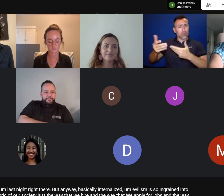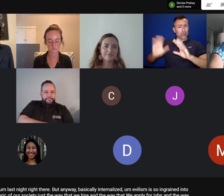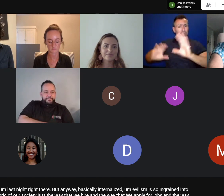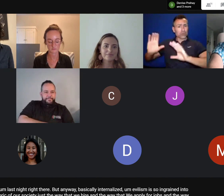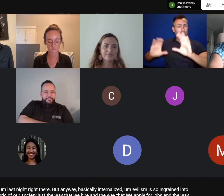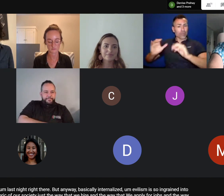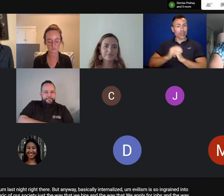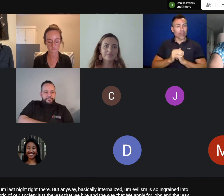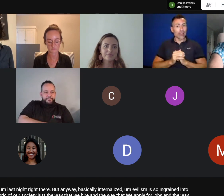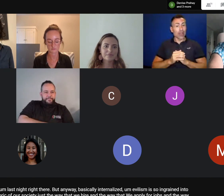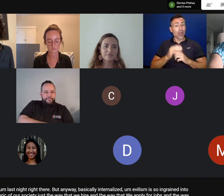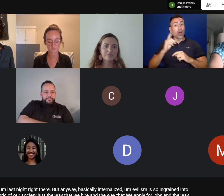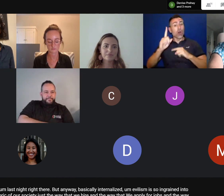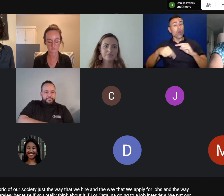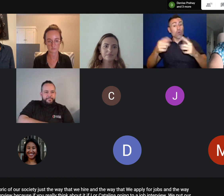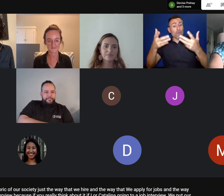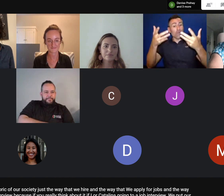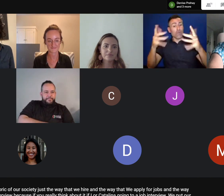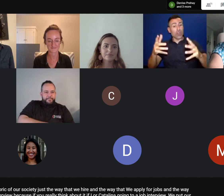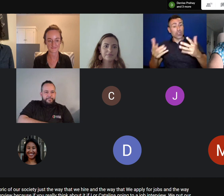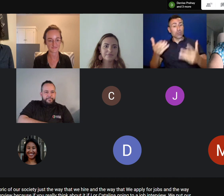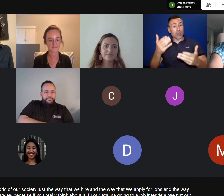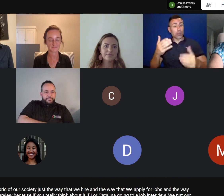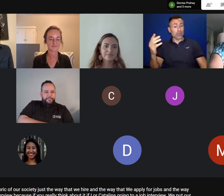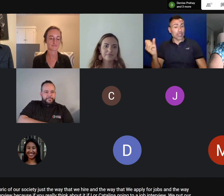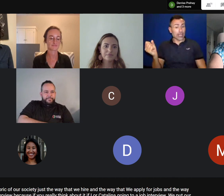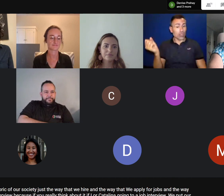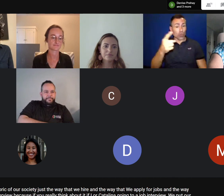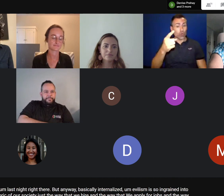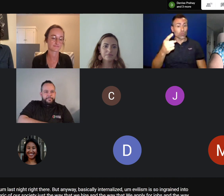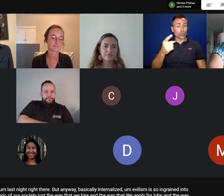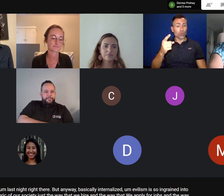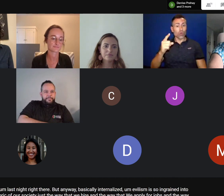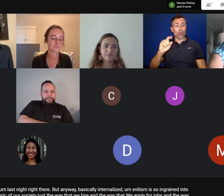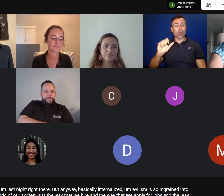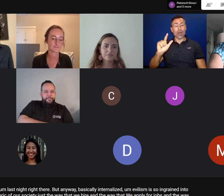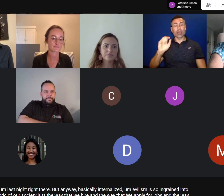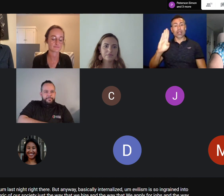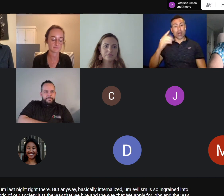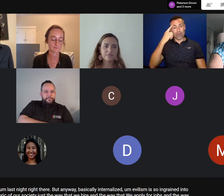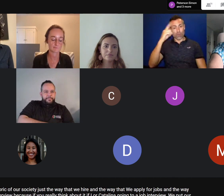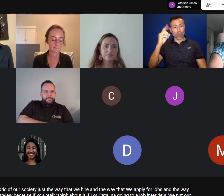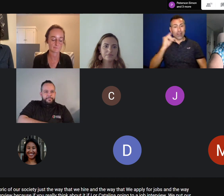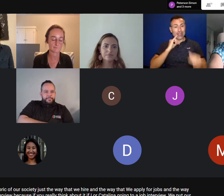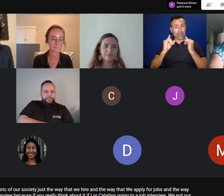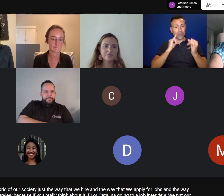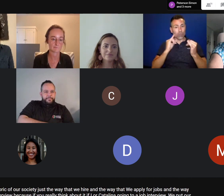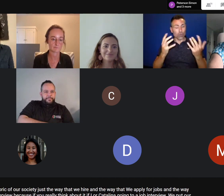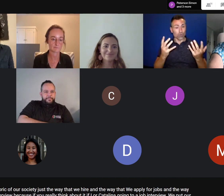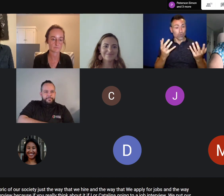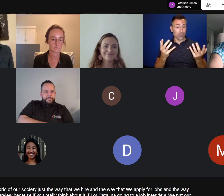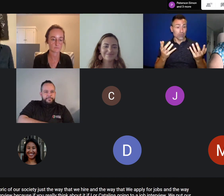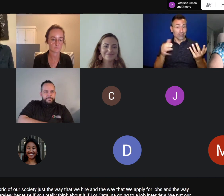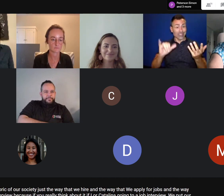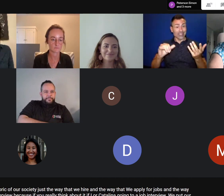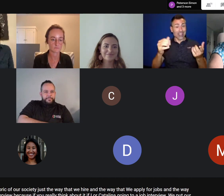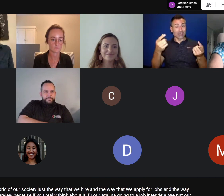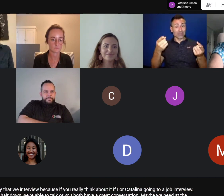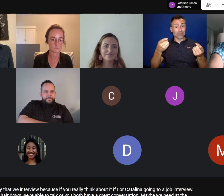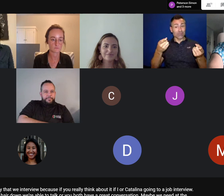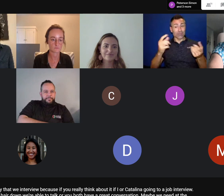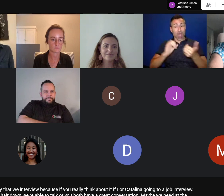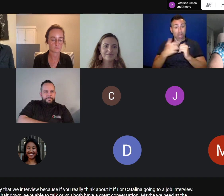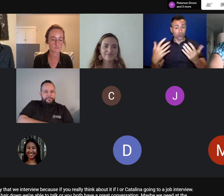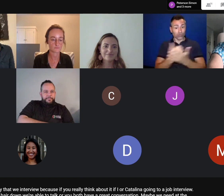after the bar, we decide to go to the club during an interview. And that is how you get jobs. If you're working for like a really